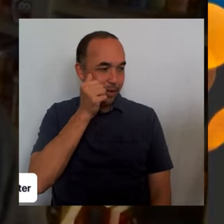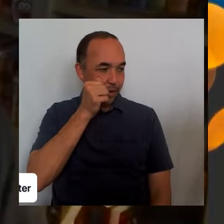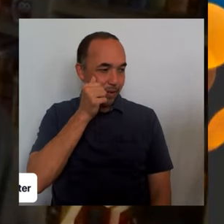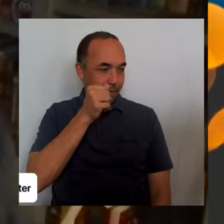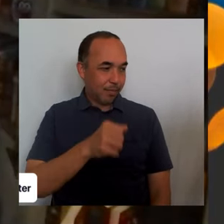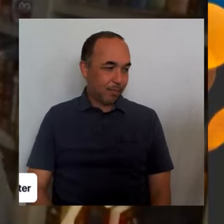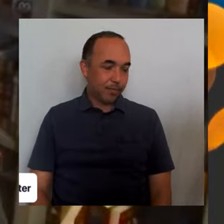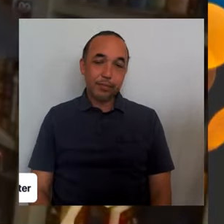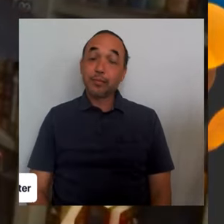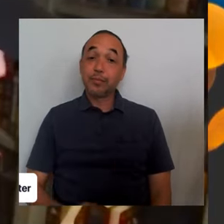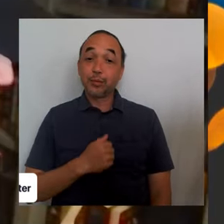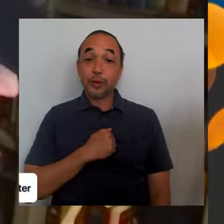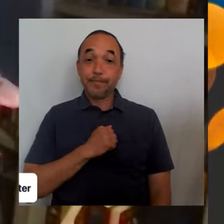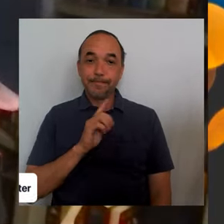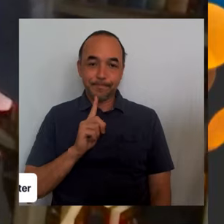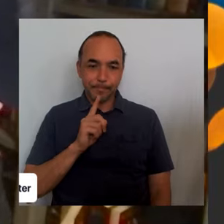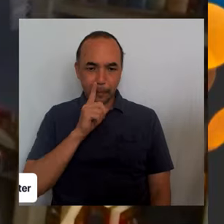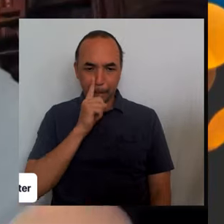Sorry.